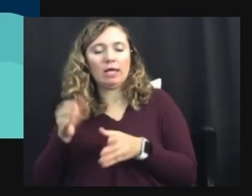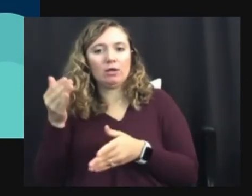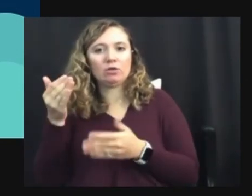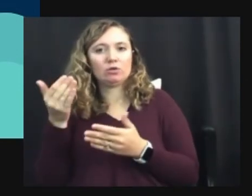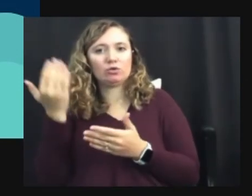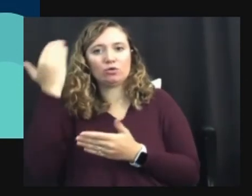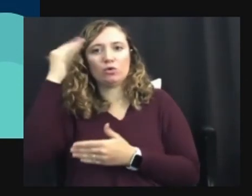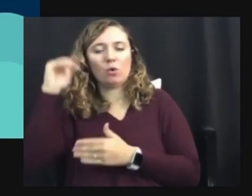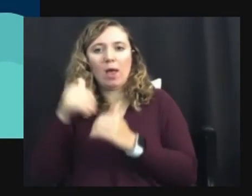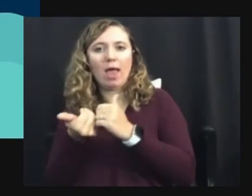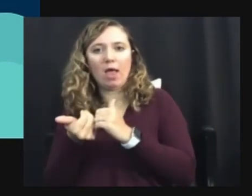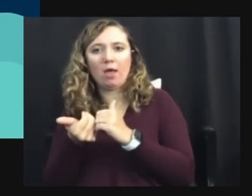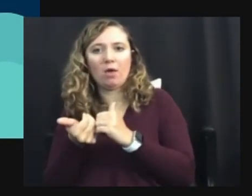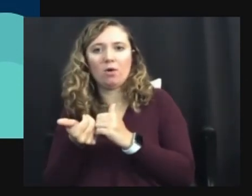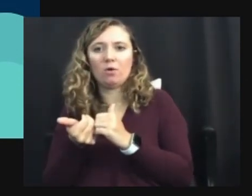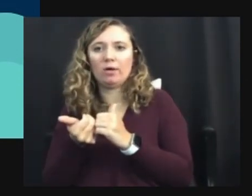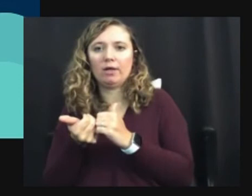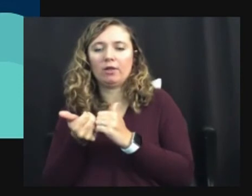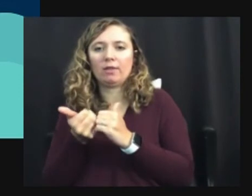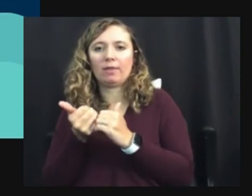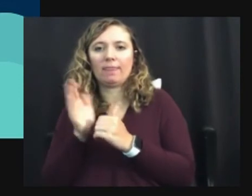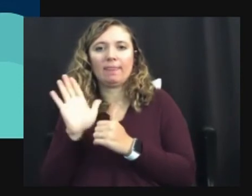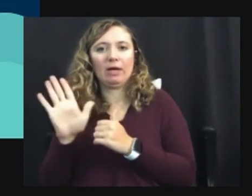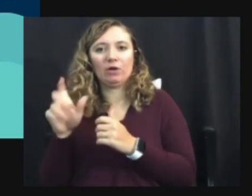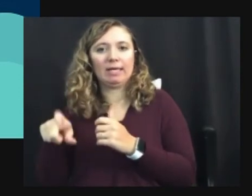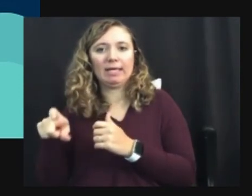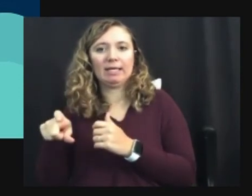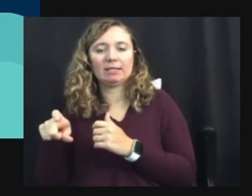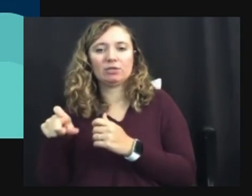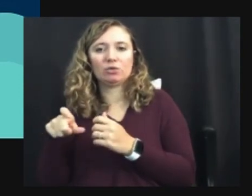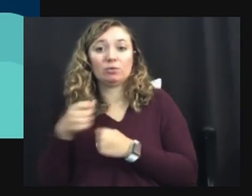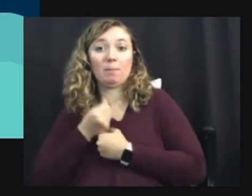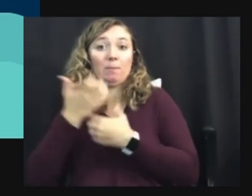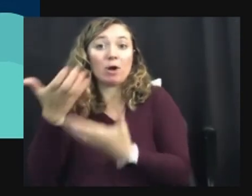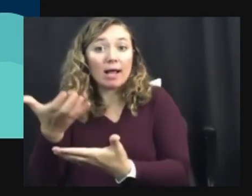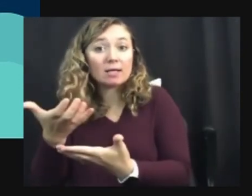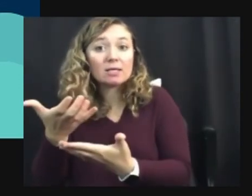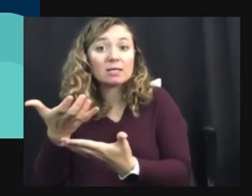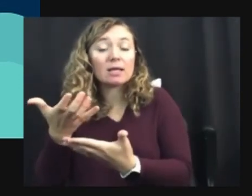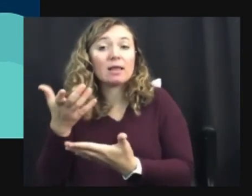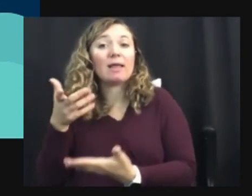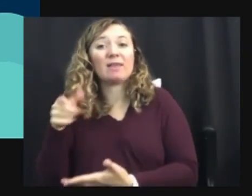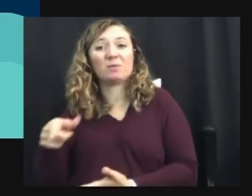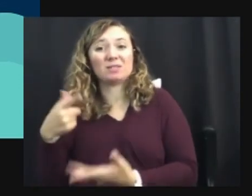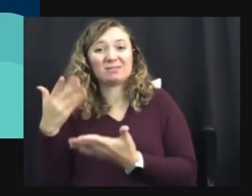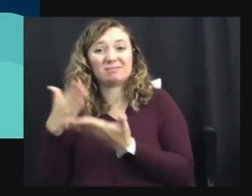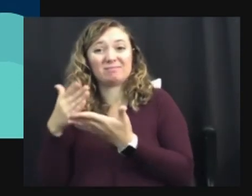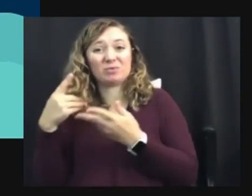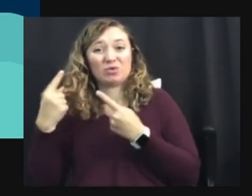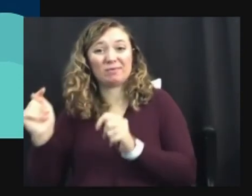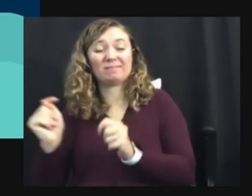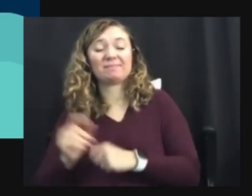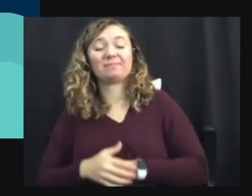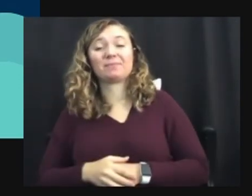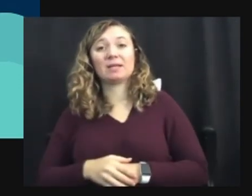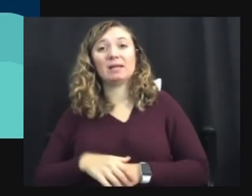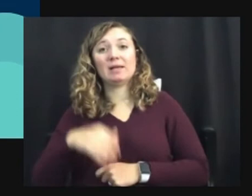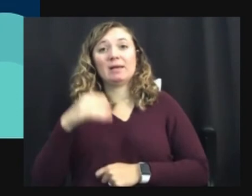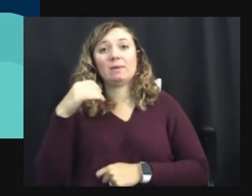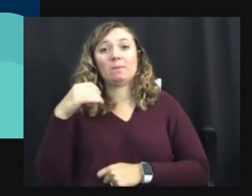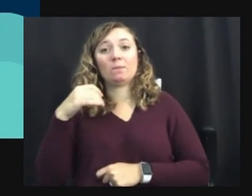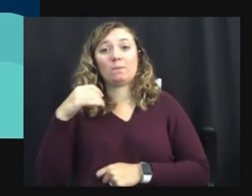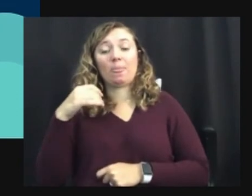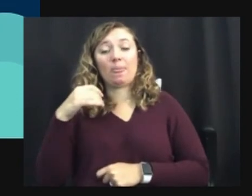they just stop trying. So when your therapist, when your child's therapy